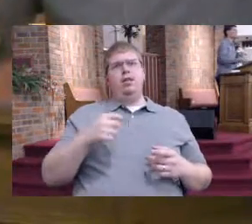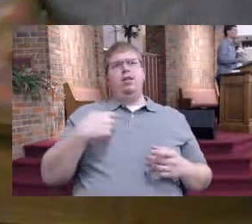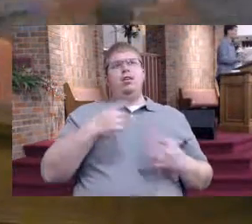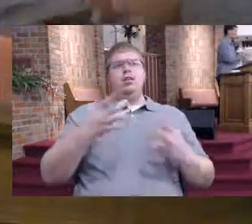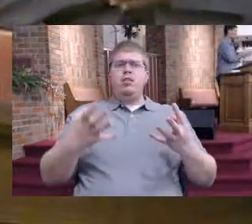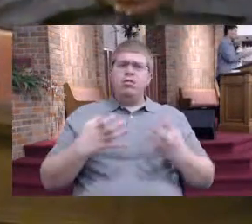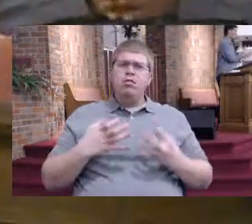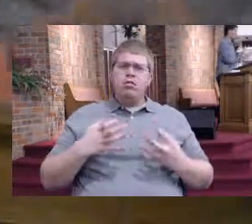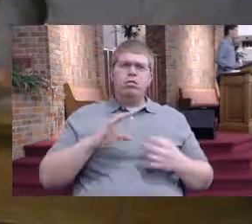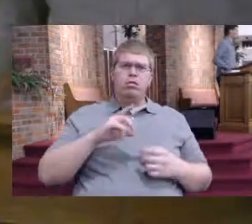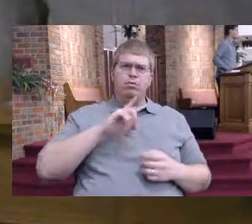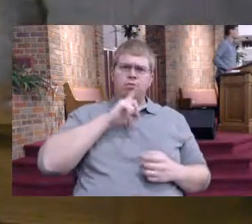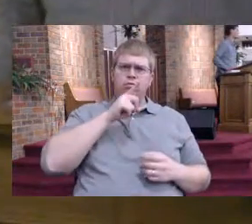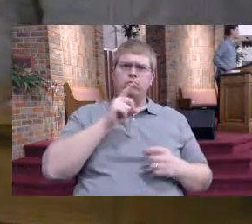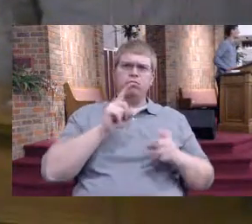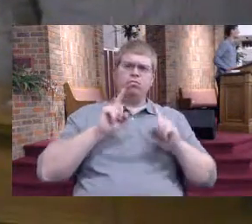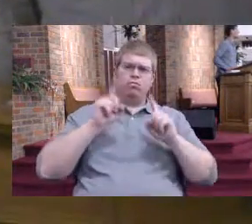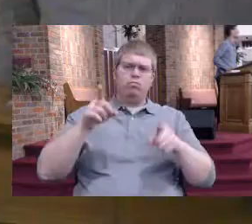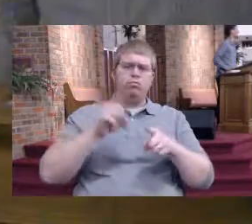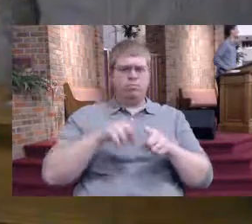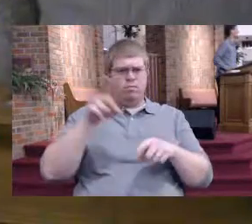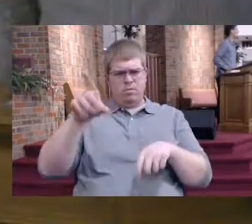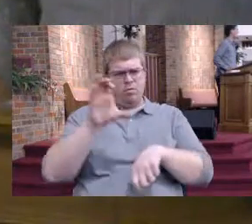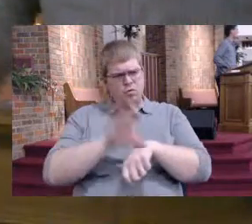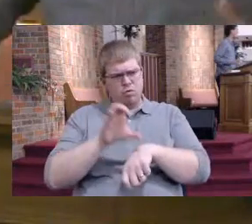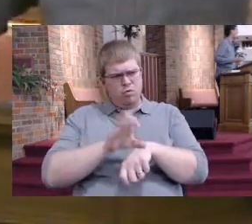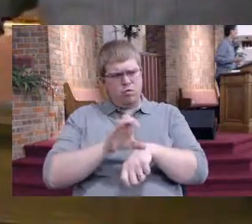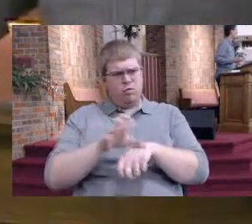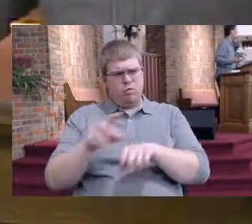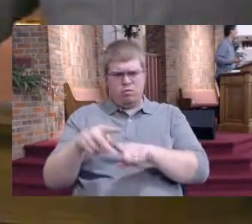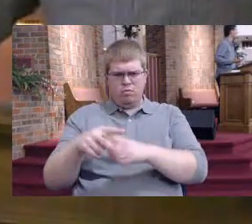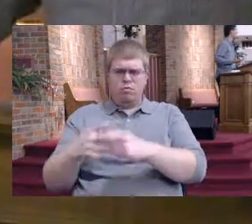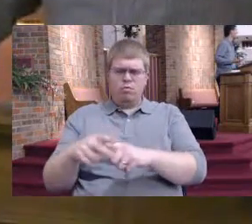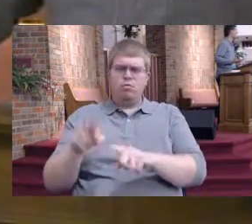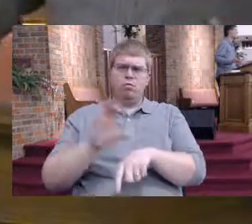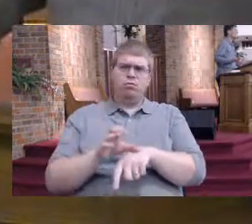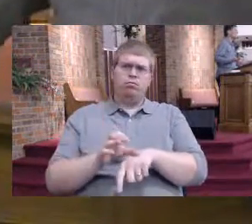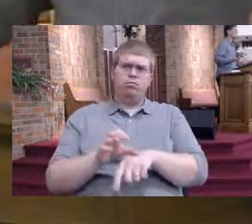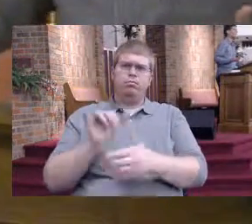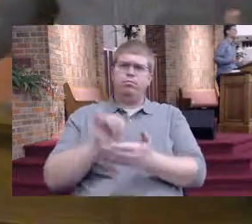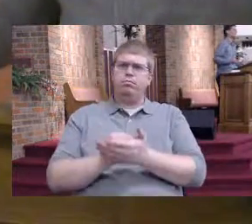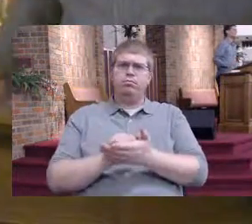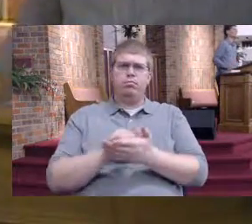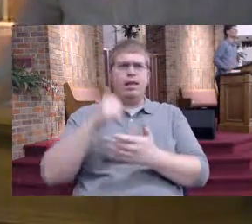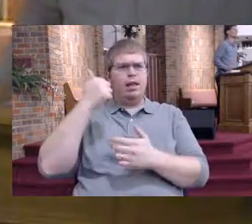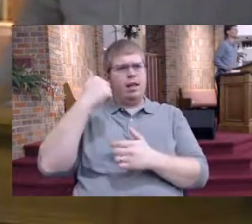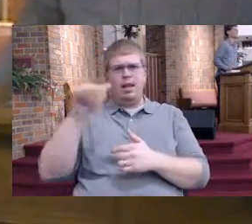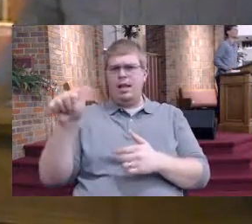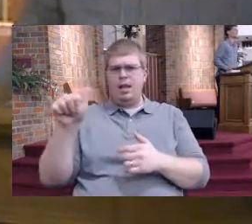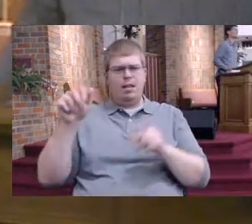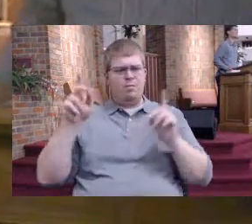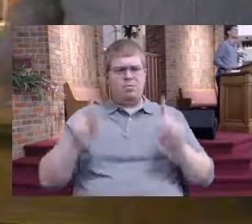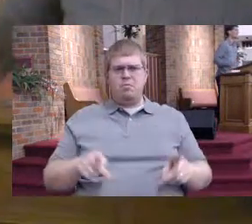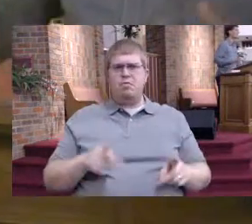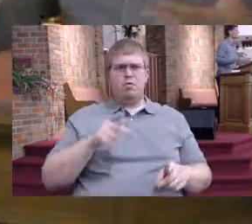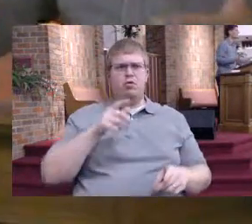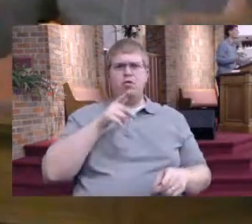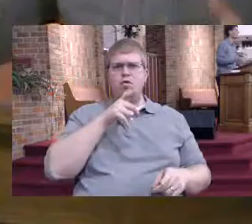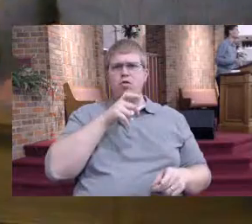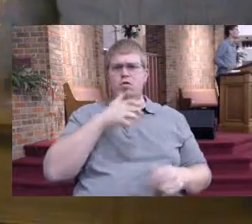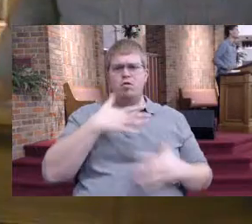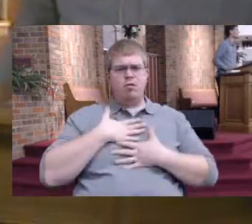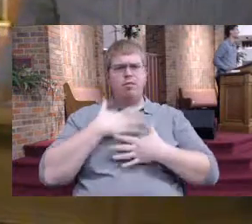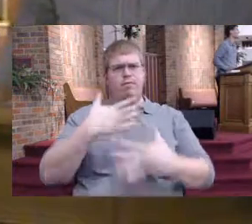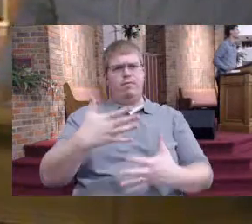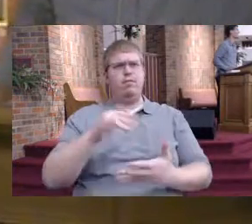to instill in these churches that we're planting the idea that, you know, anybody who confesses the Lord as their Savior,